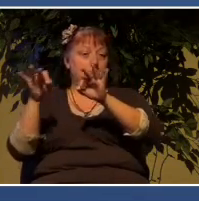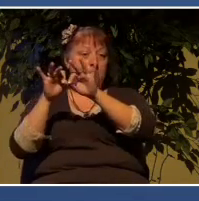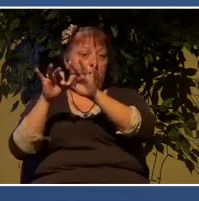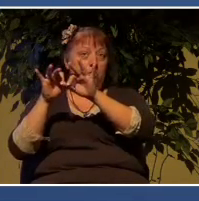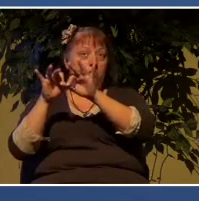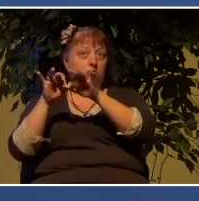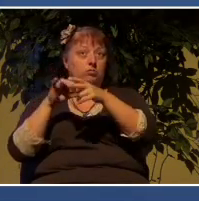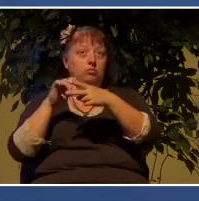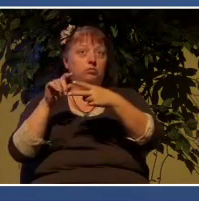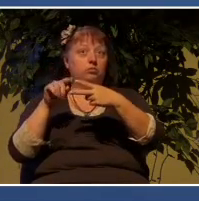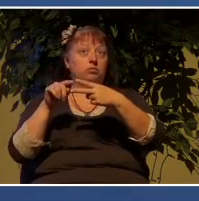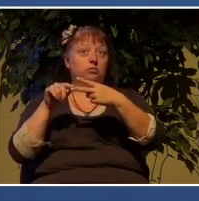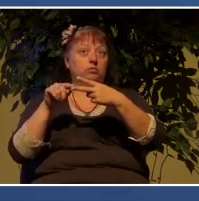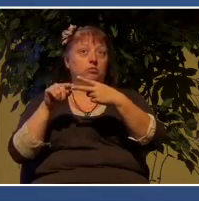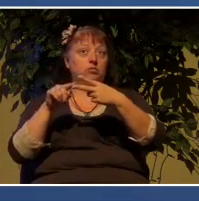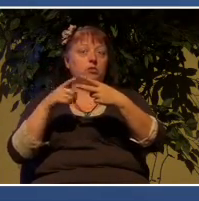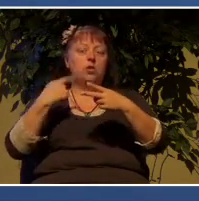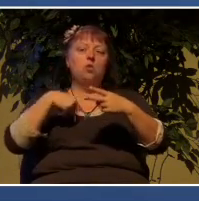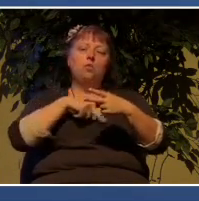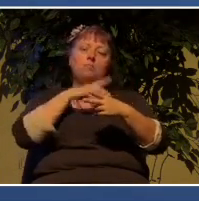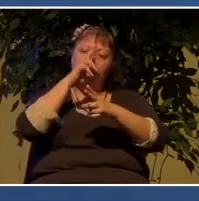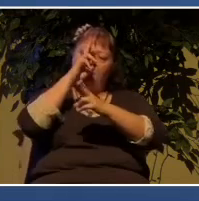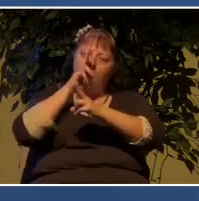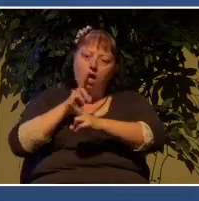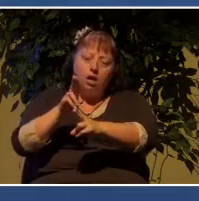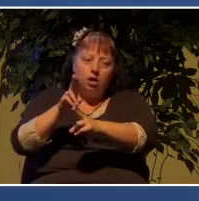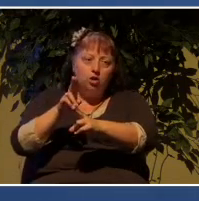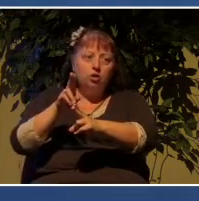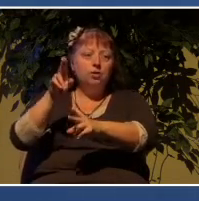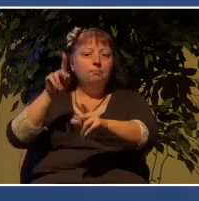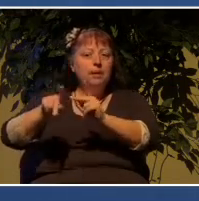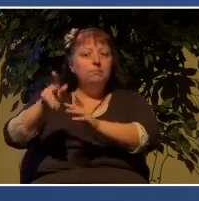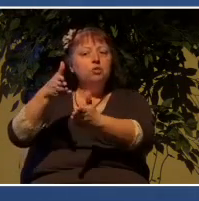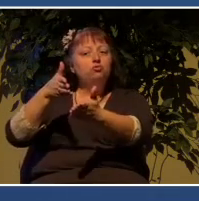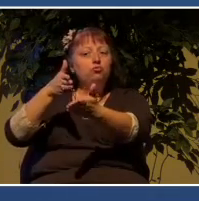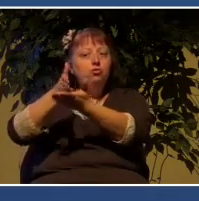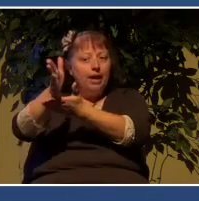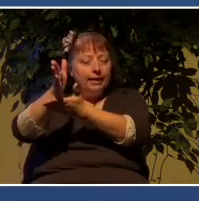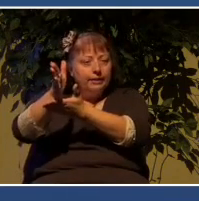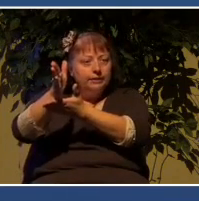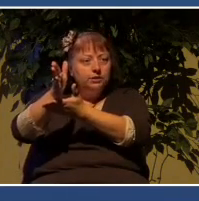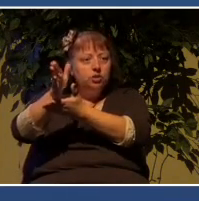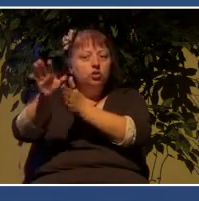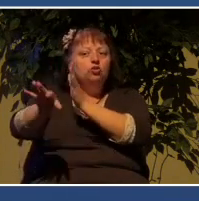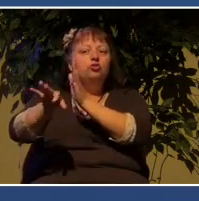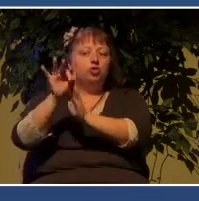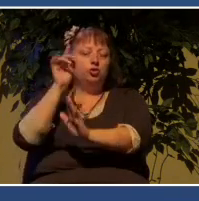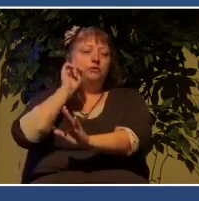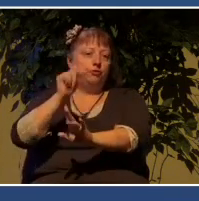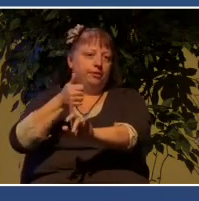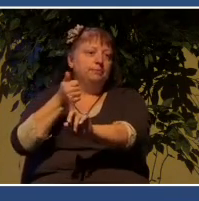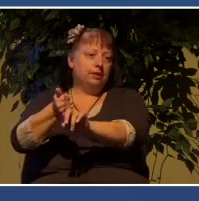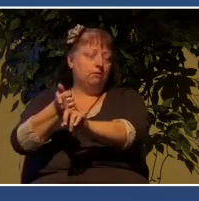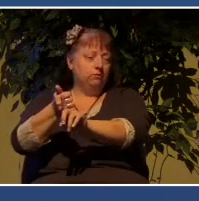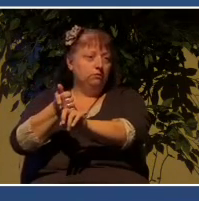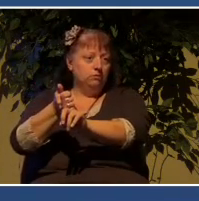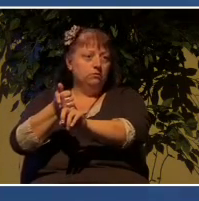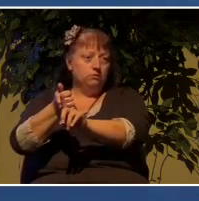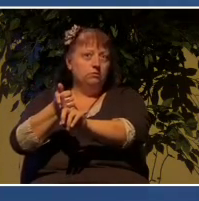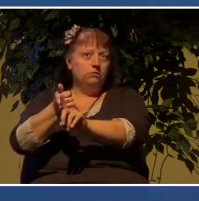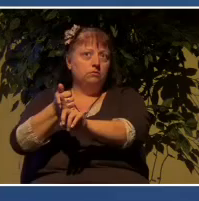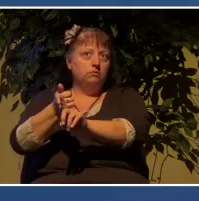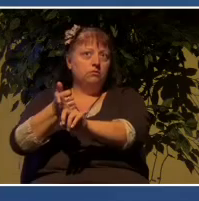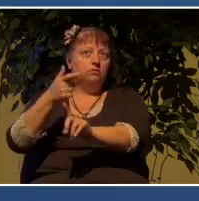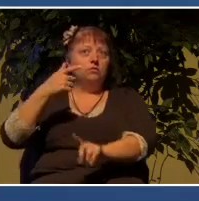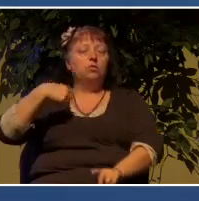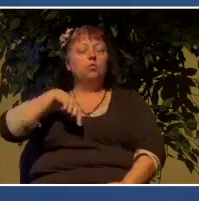honor people's right to make their own choices. We must